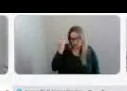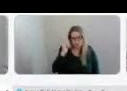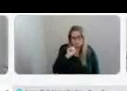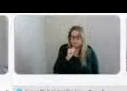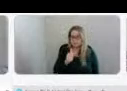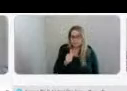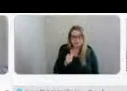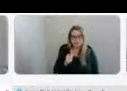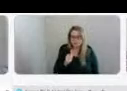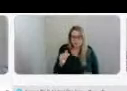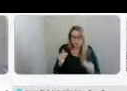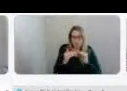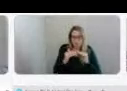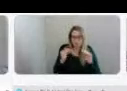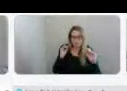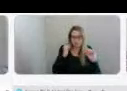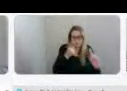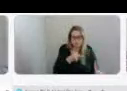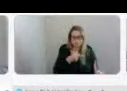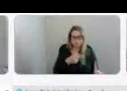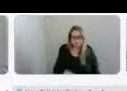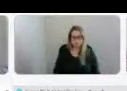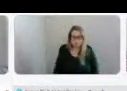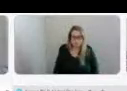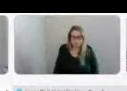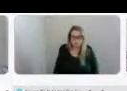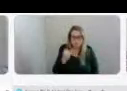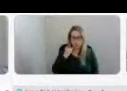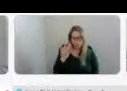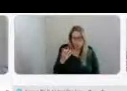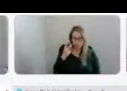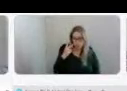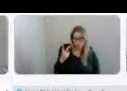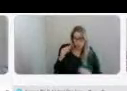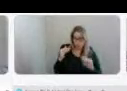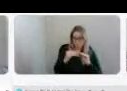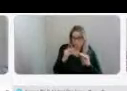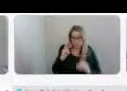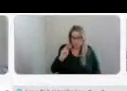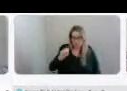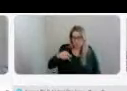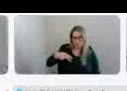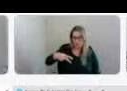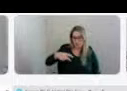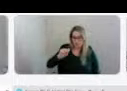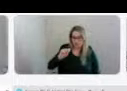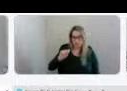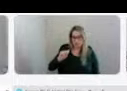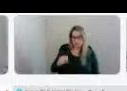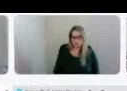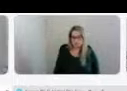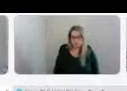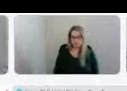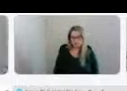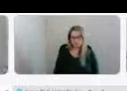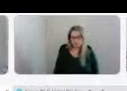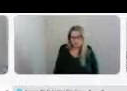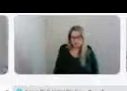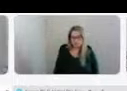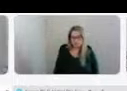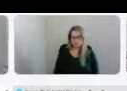and not a fair goal if you want to see fair maps uh i know that brian